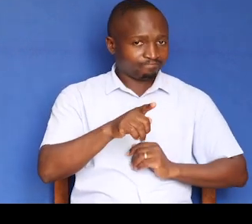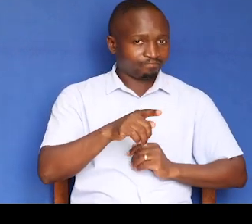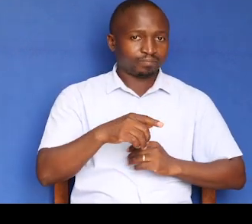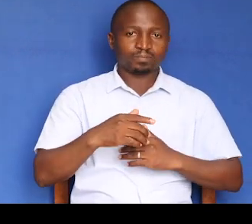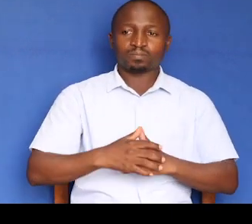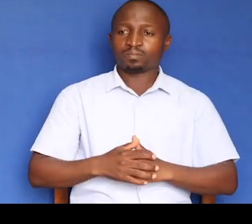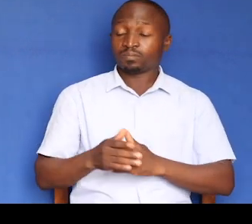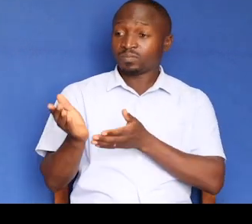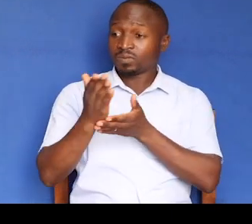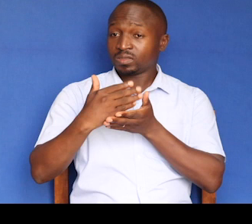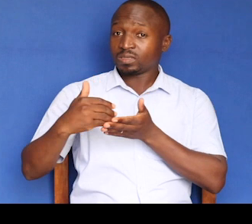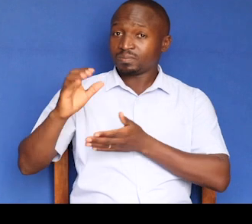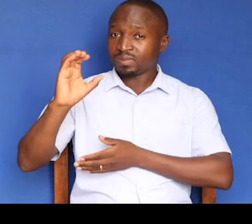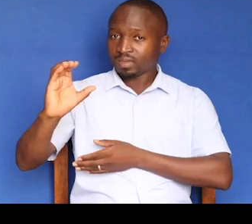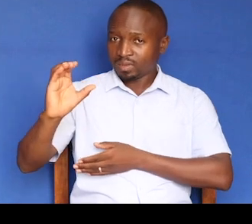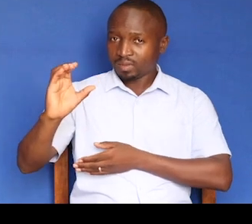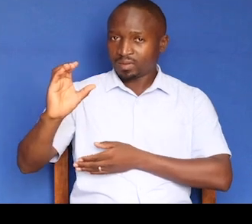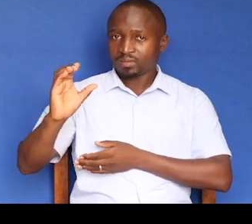So here, part C.